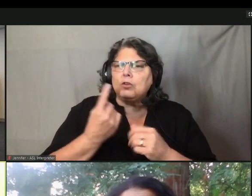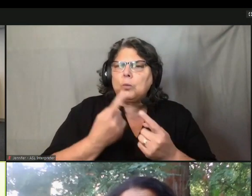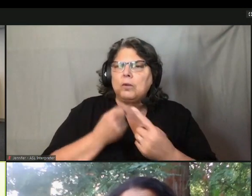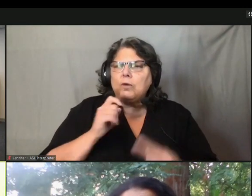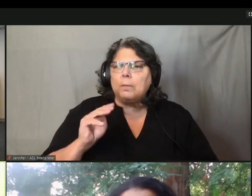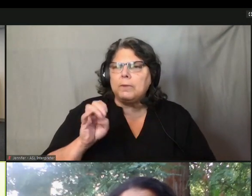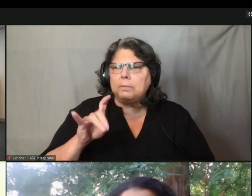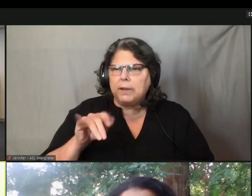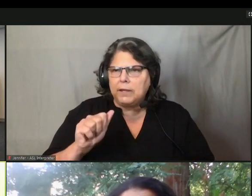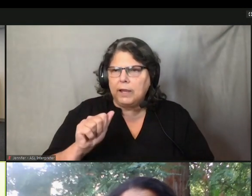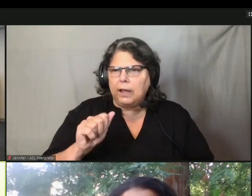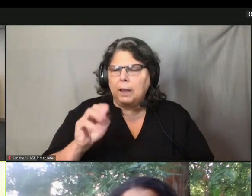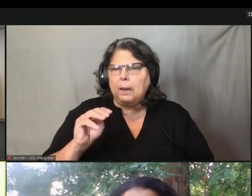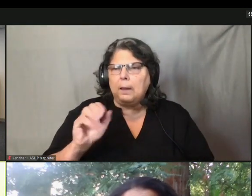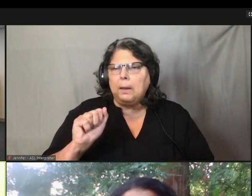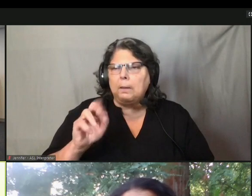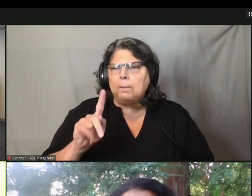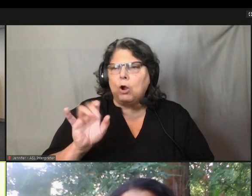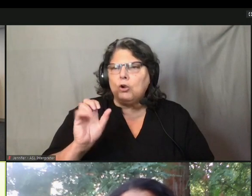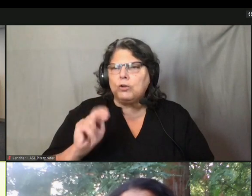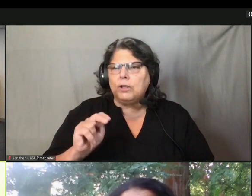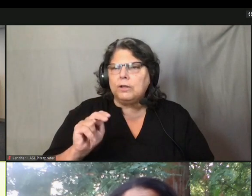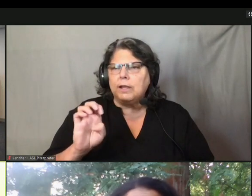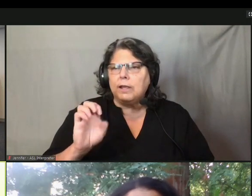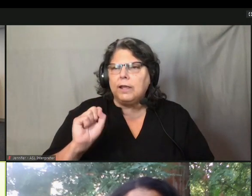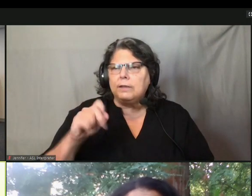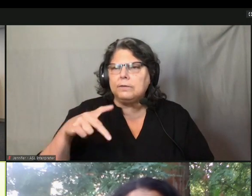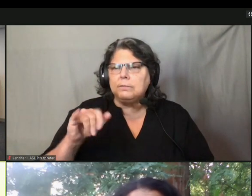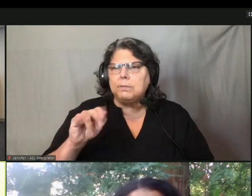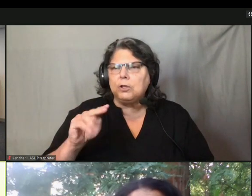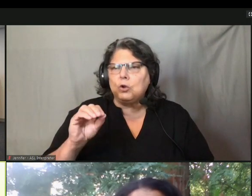Martin Espinoza of the Press Democrat. Martin, you have a question?